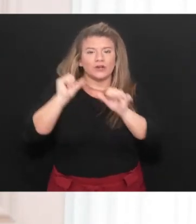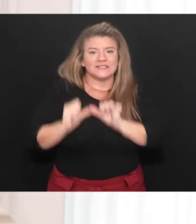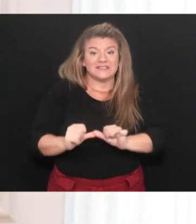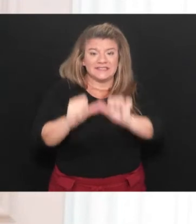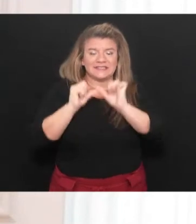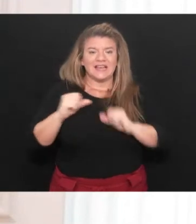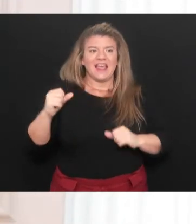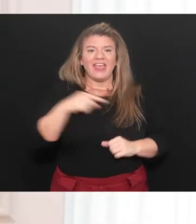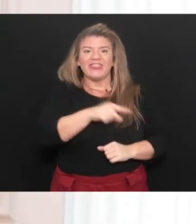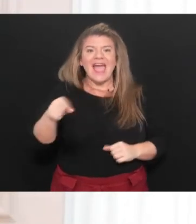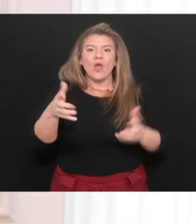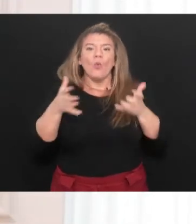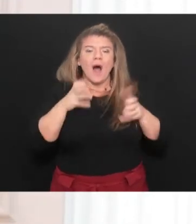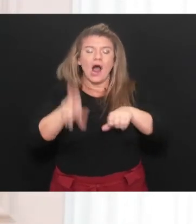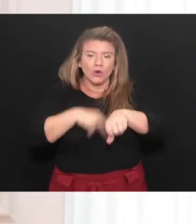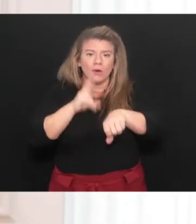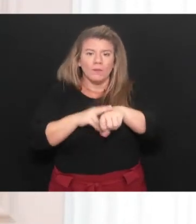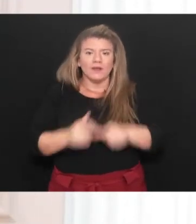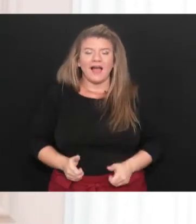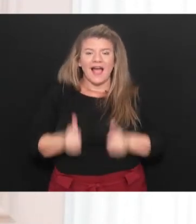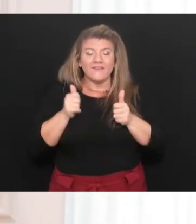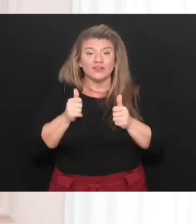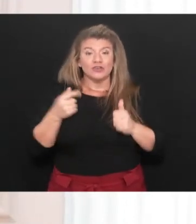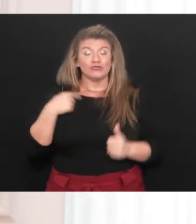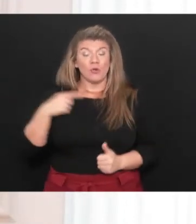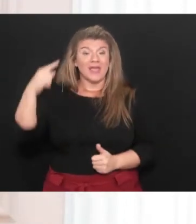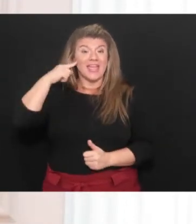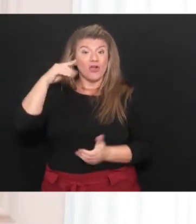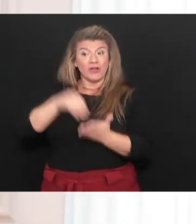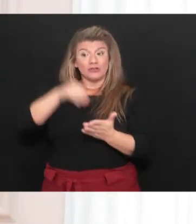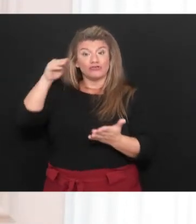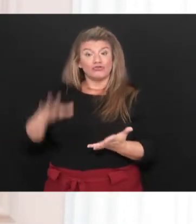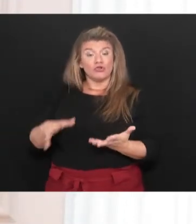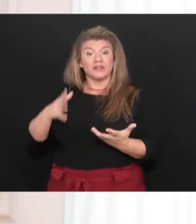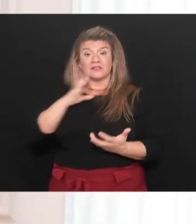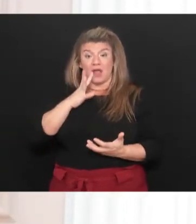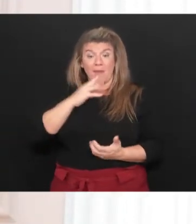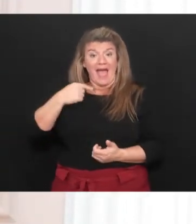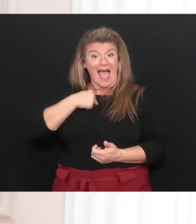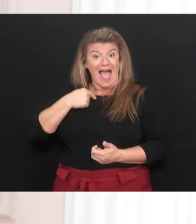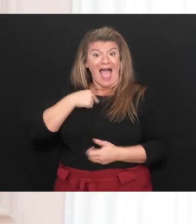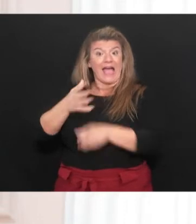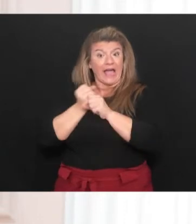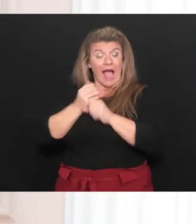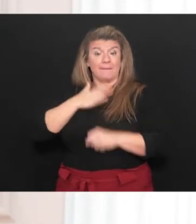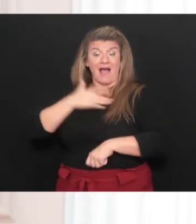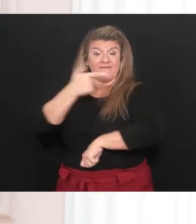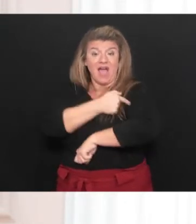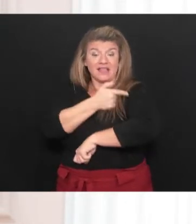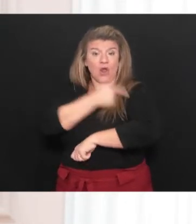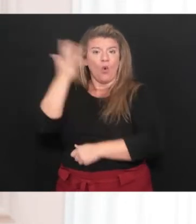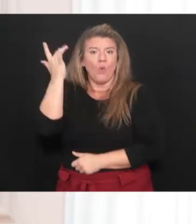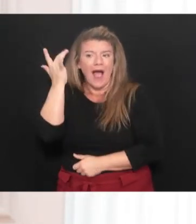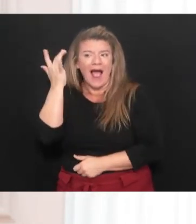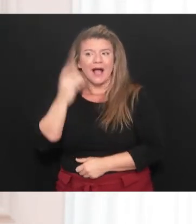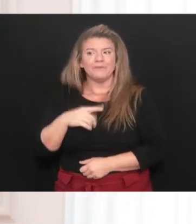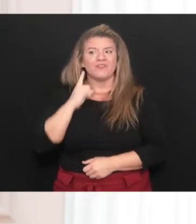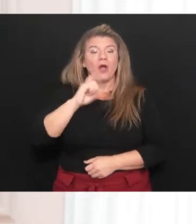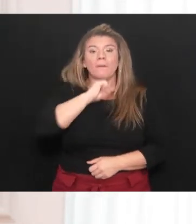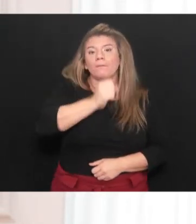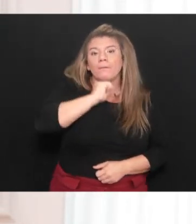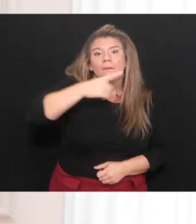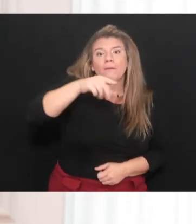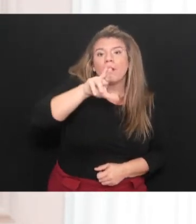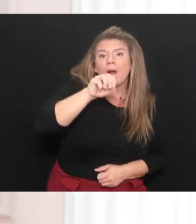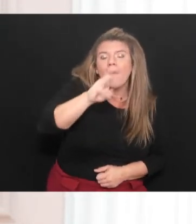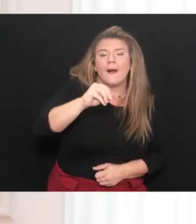of normalcy. So hearing students talk about I got vaxxed to get back to proms and homecomings and football games, they're really,